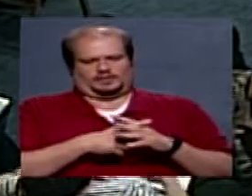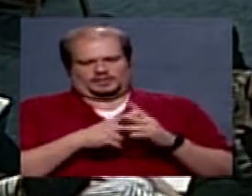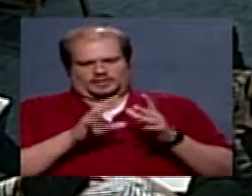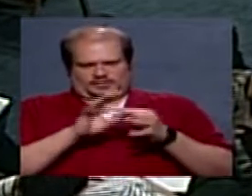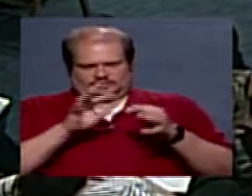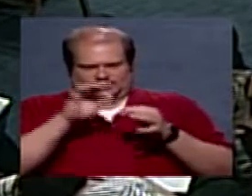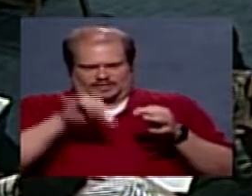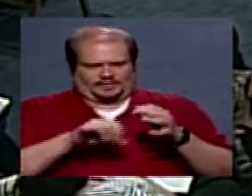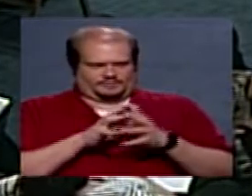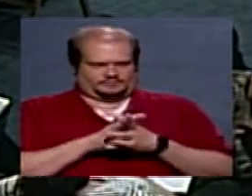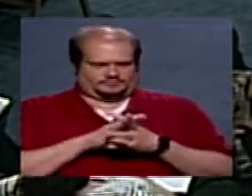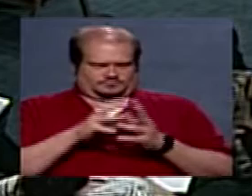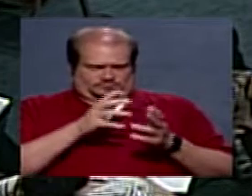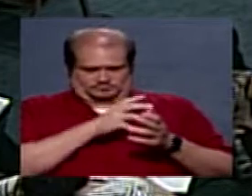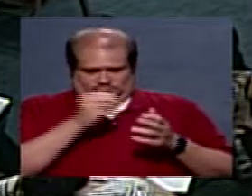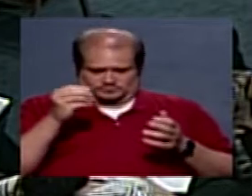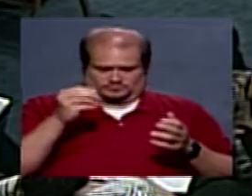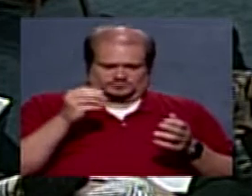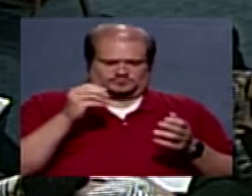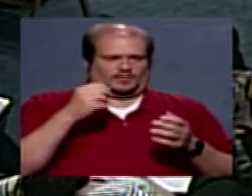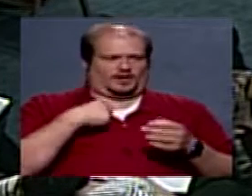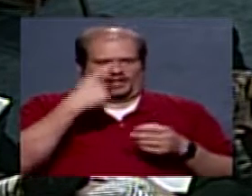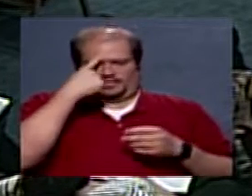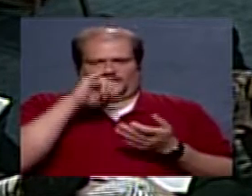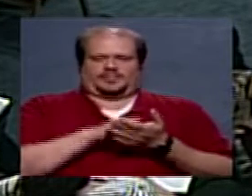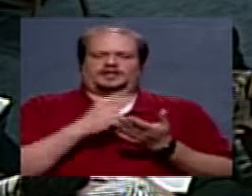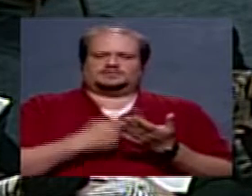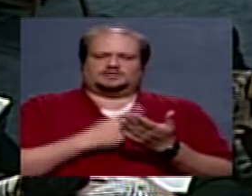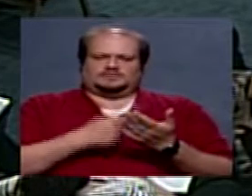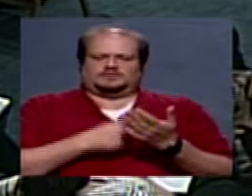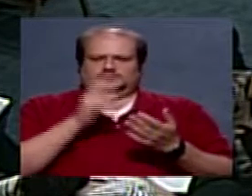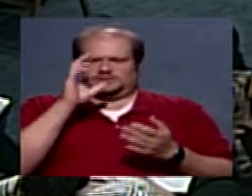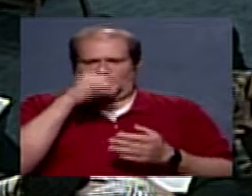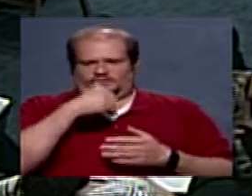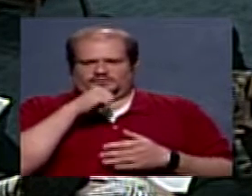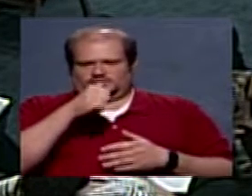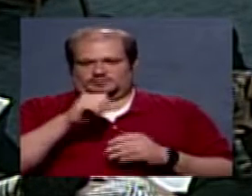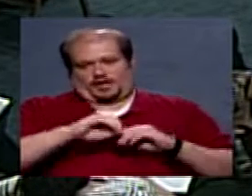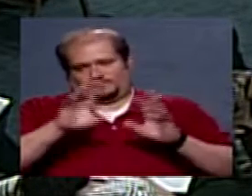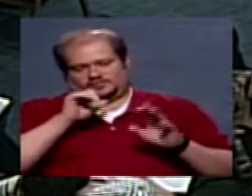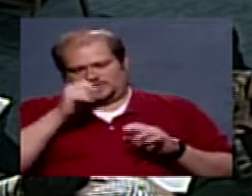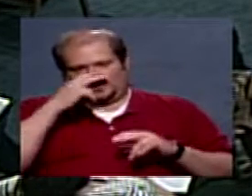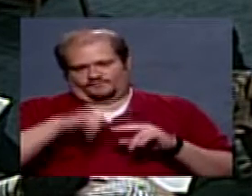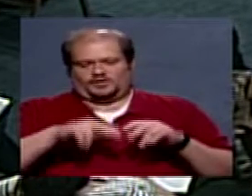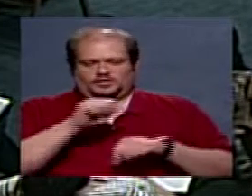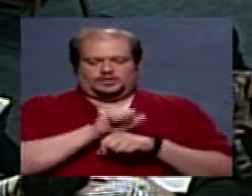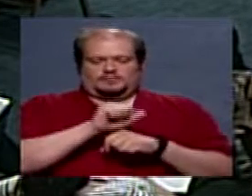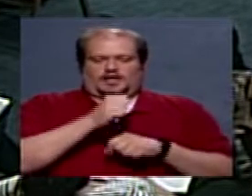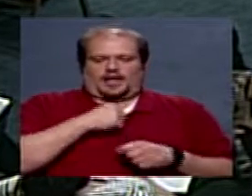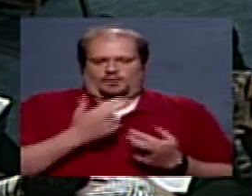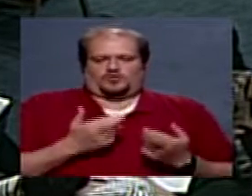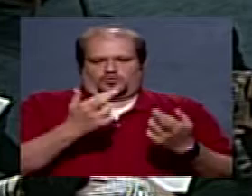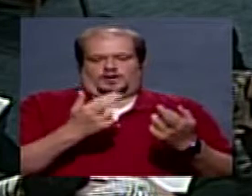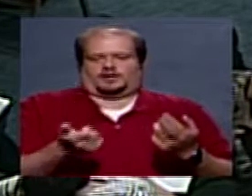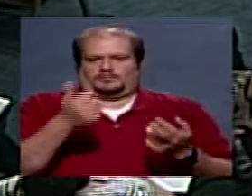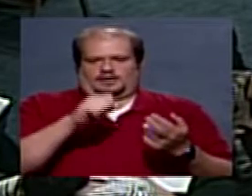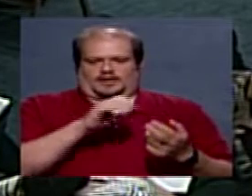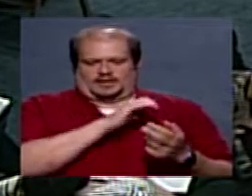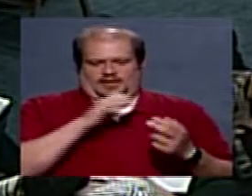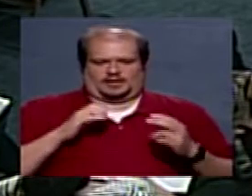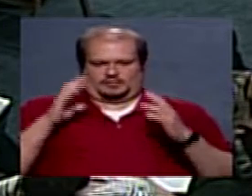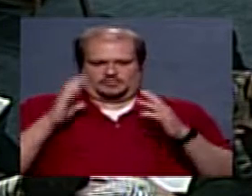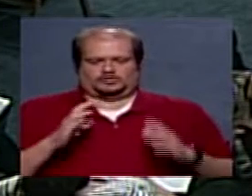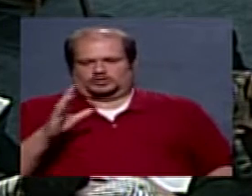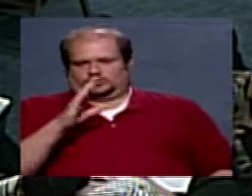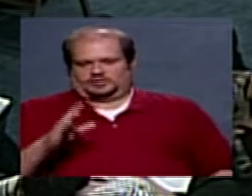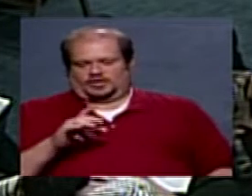that. And I think that sometimes this is obviously not a fun job, and I would recommend any commissioners to